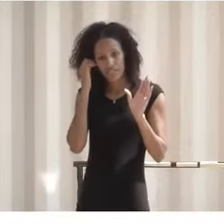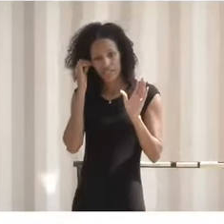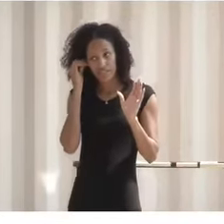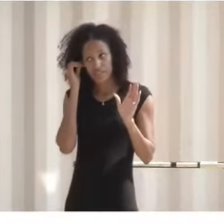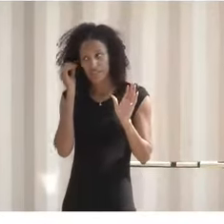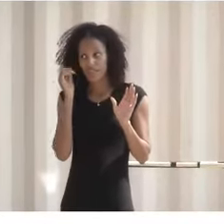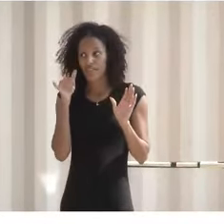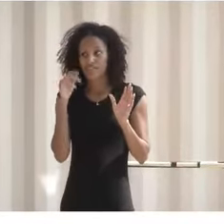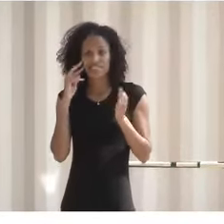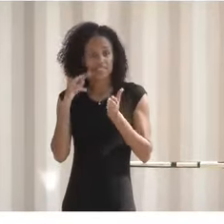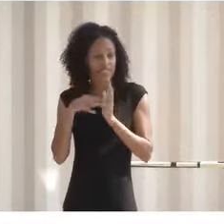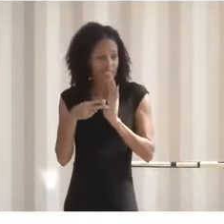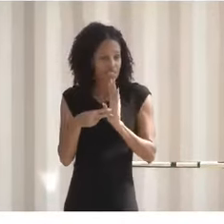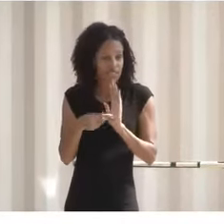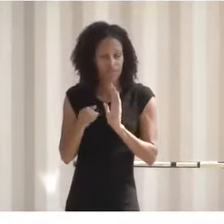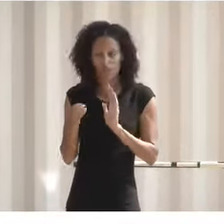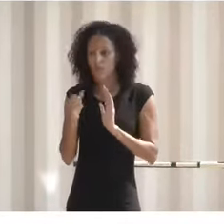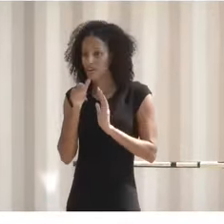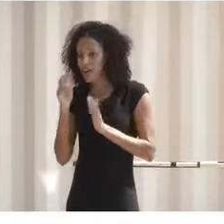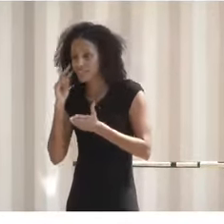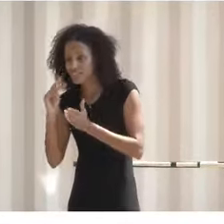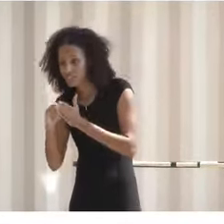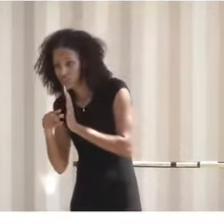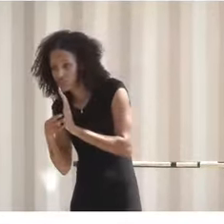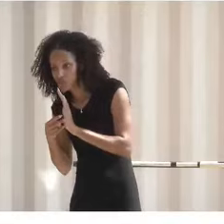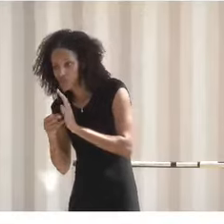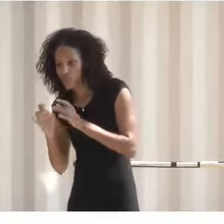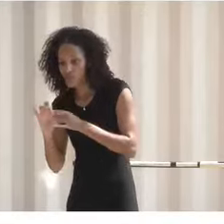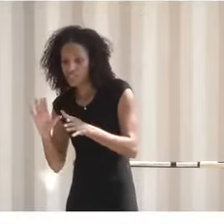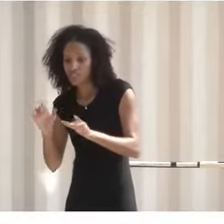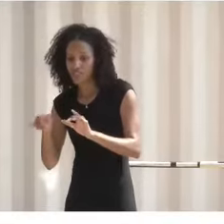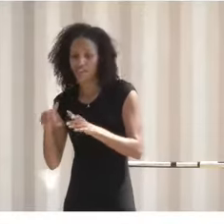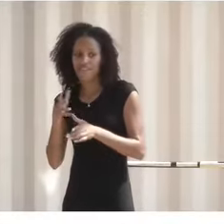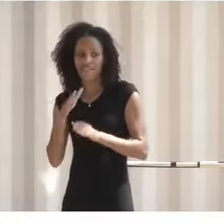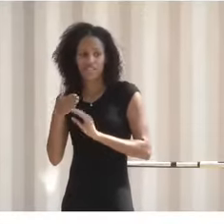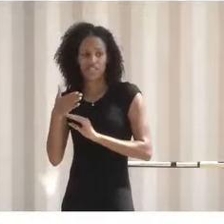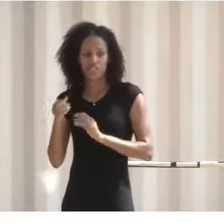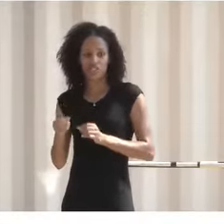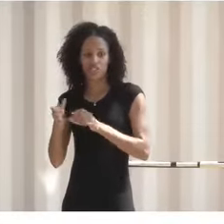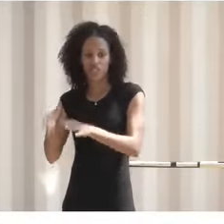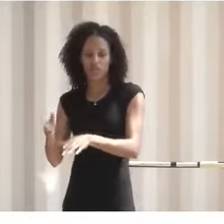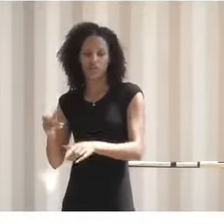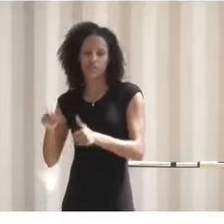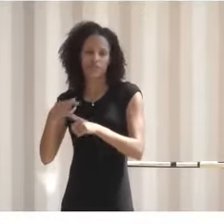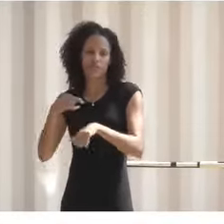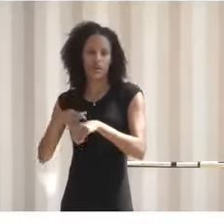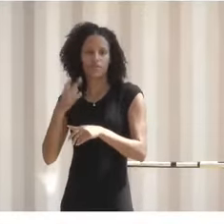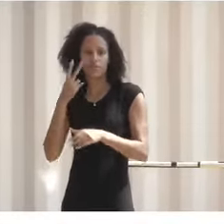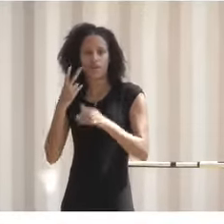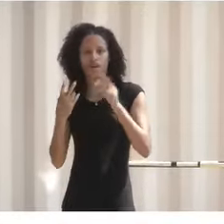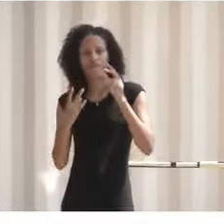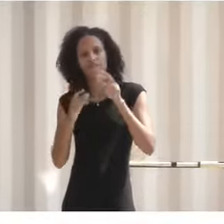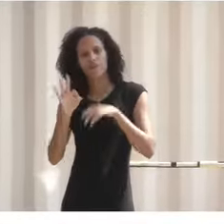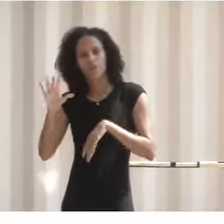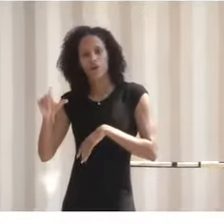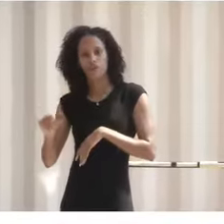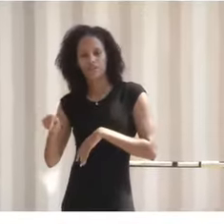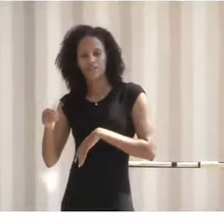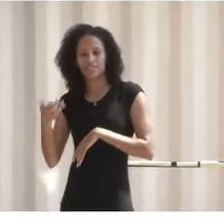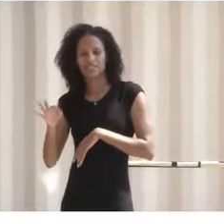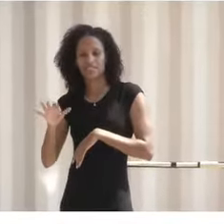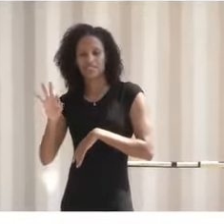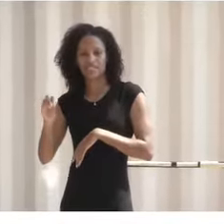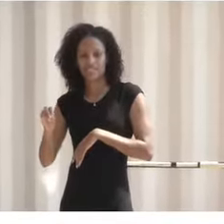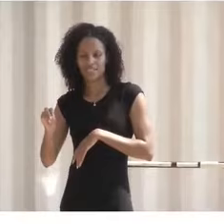either intentional or unintentional release of aquarium fish, they were first sighted off the coast of Florida in 1990.